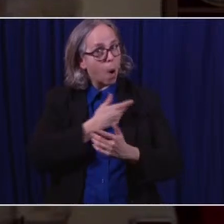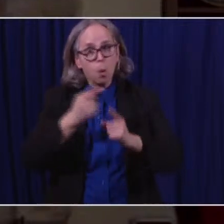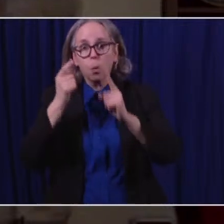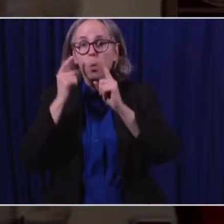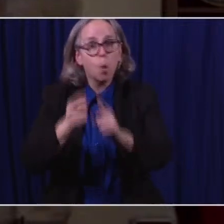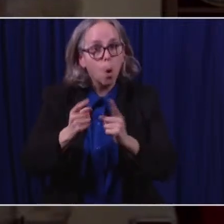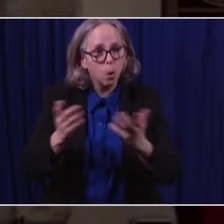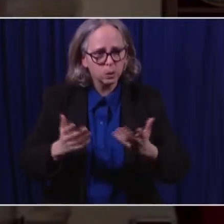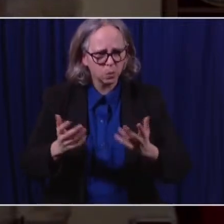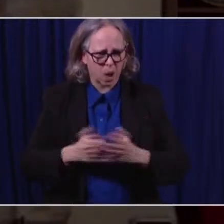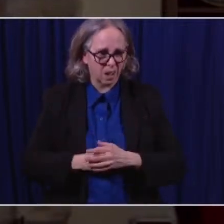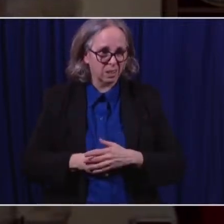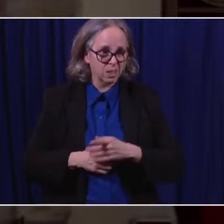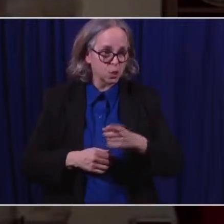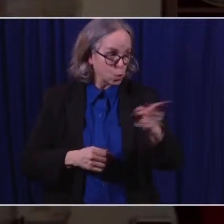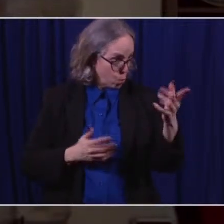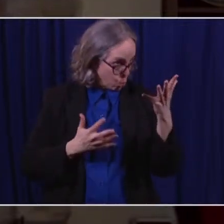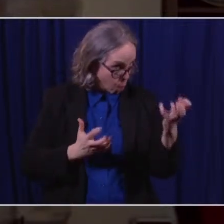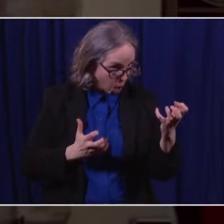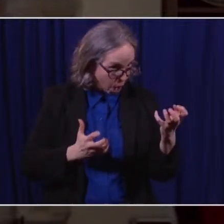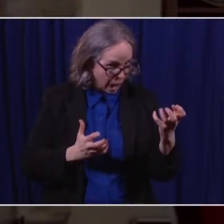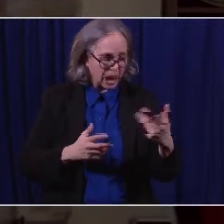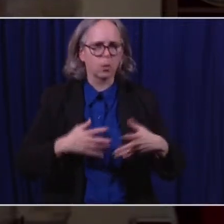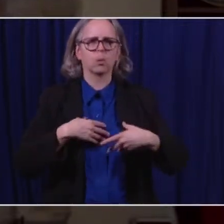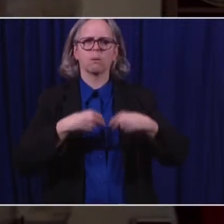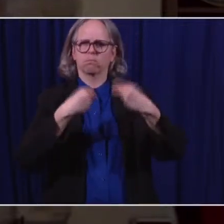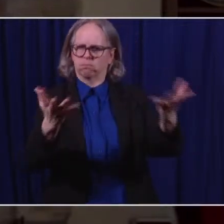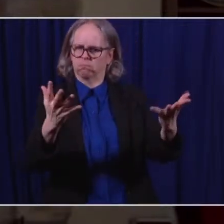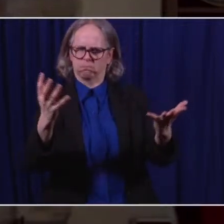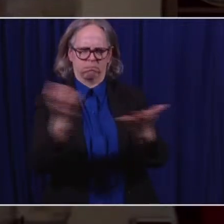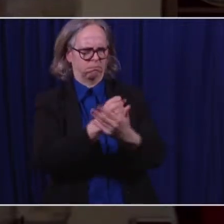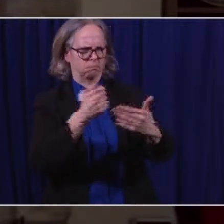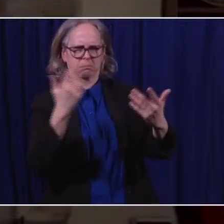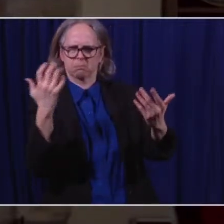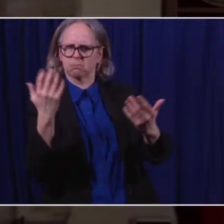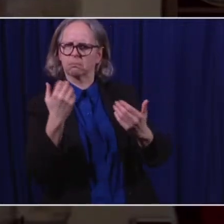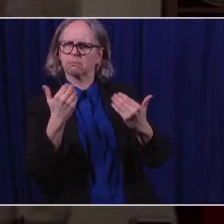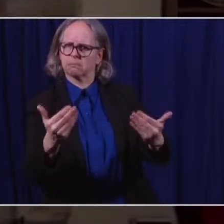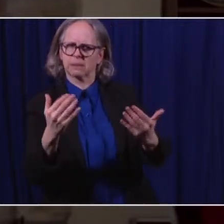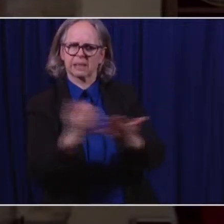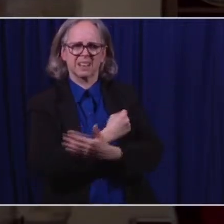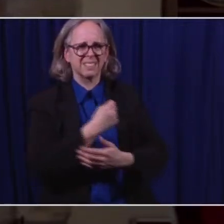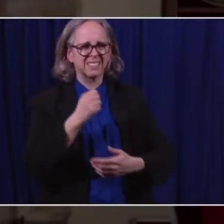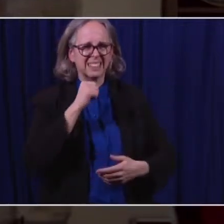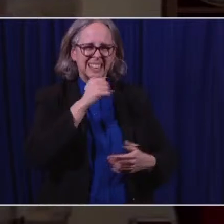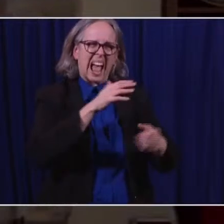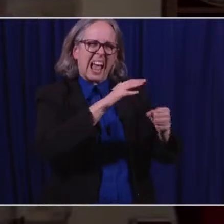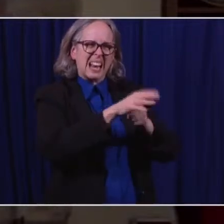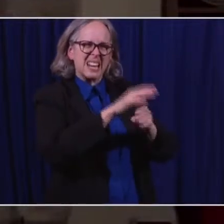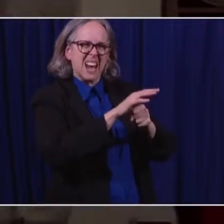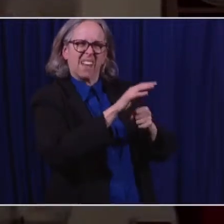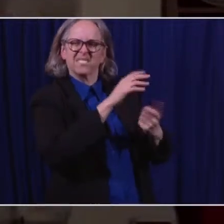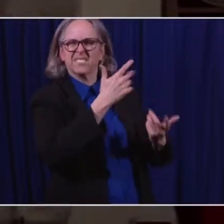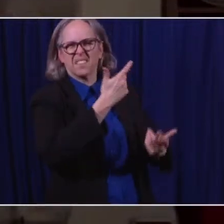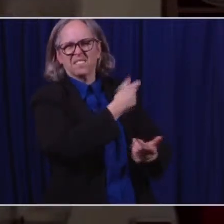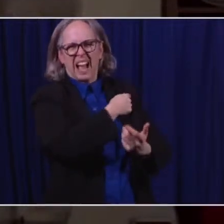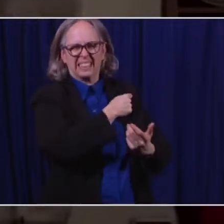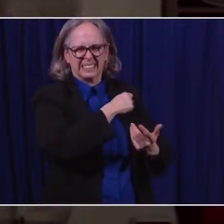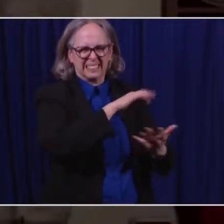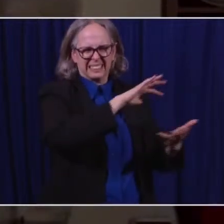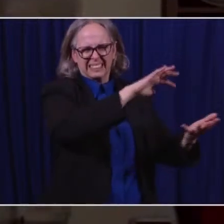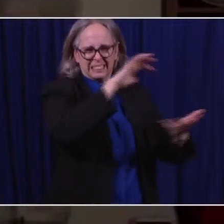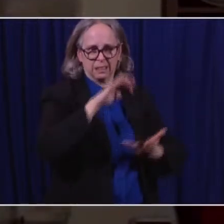access. We know there's not enough. We know that everybody who's trying to get it this week is not going to get it. Everyone who